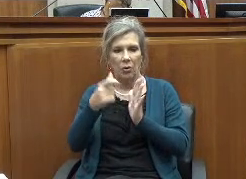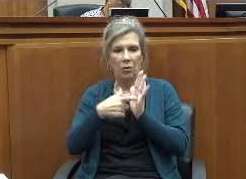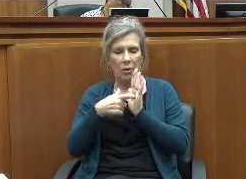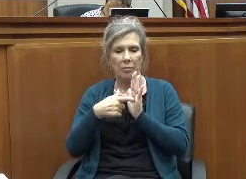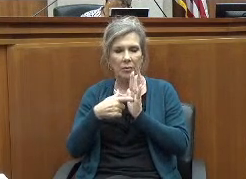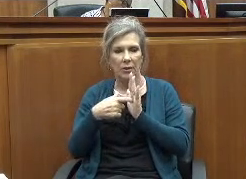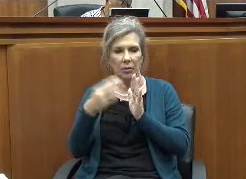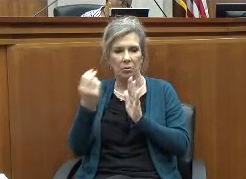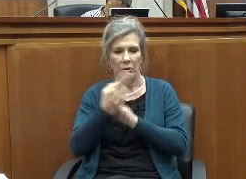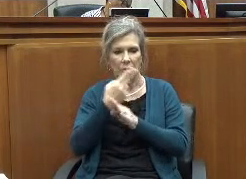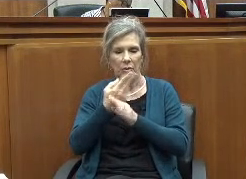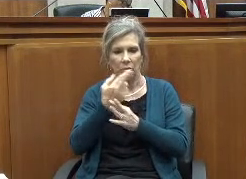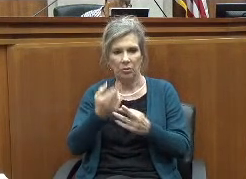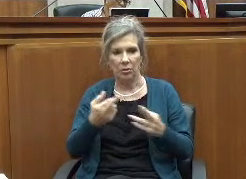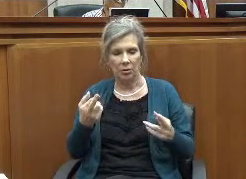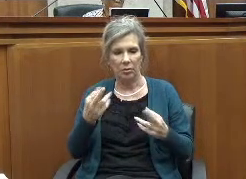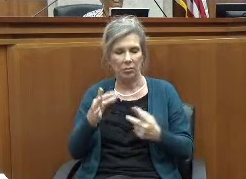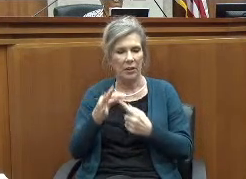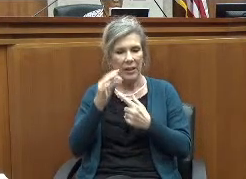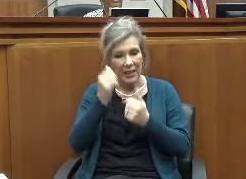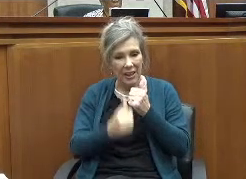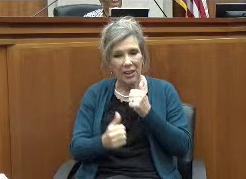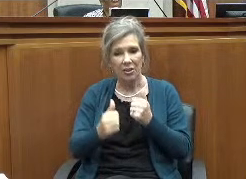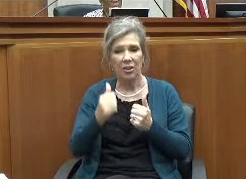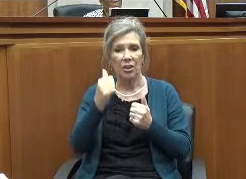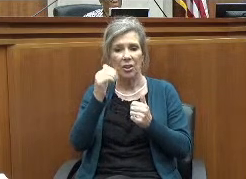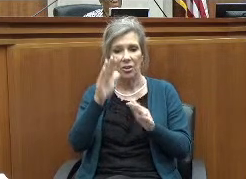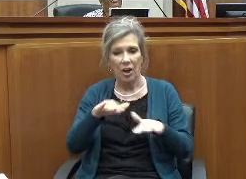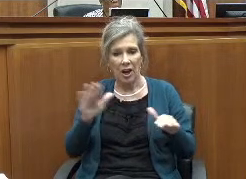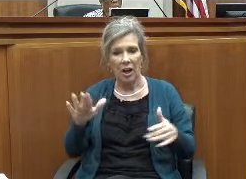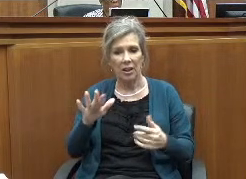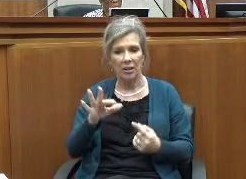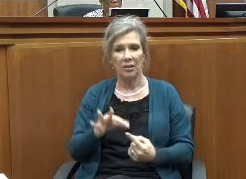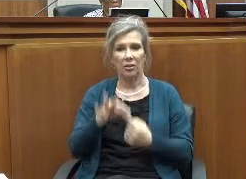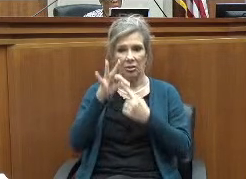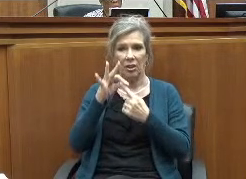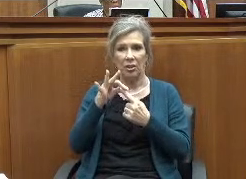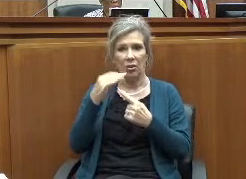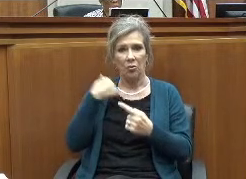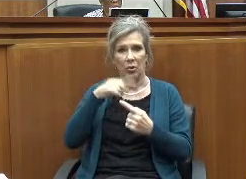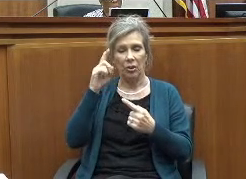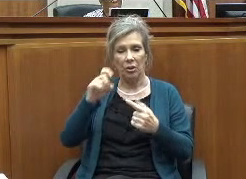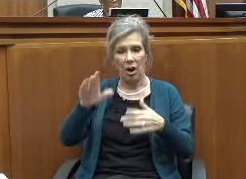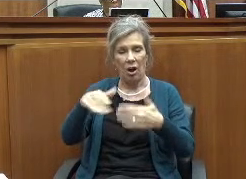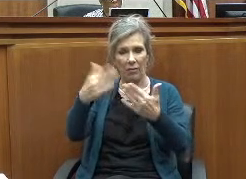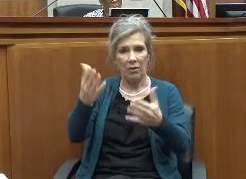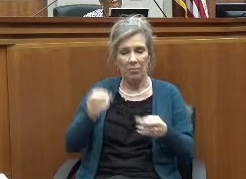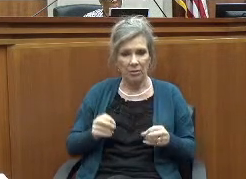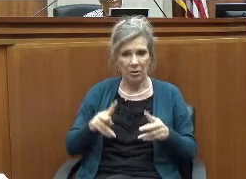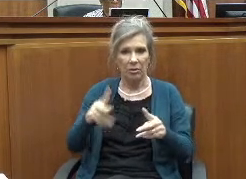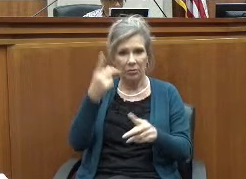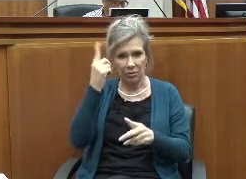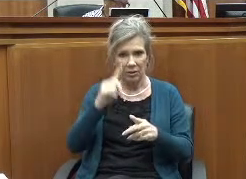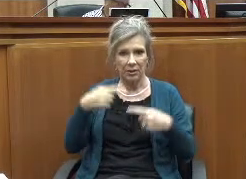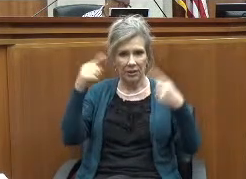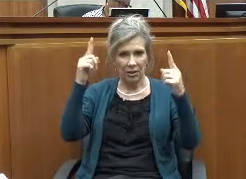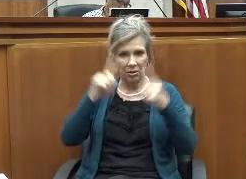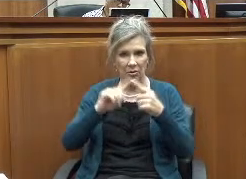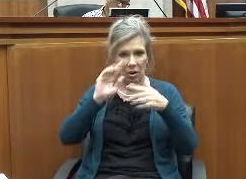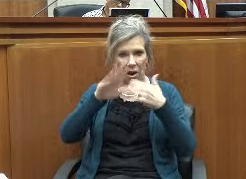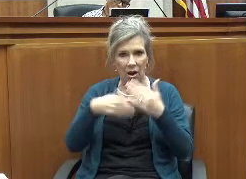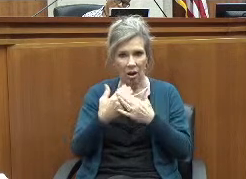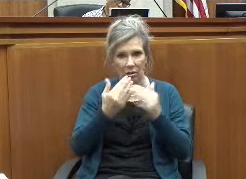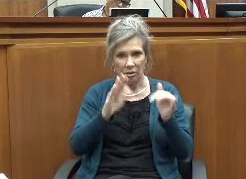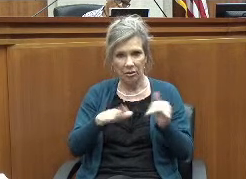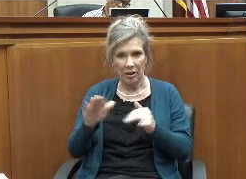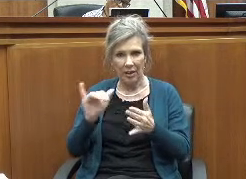is unique, and I believe we should offer opportunities for success to all children, and this is the goal